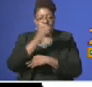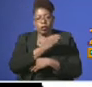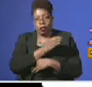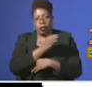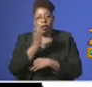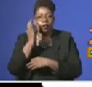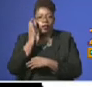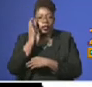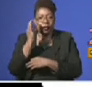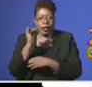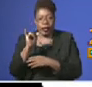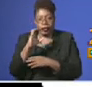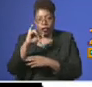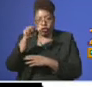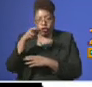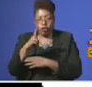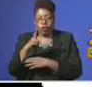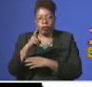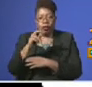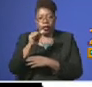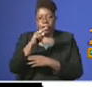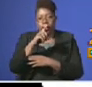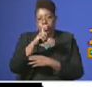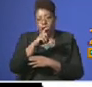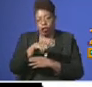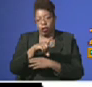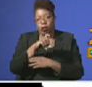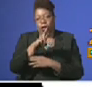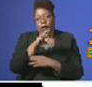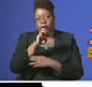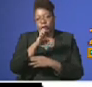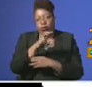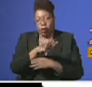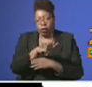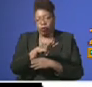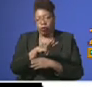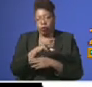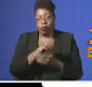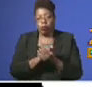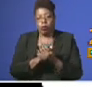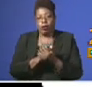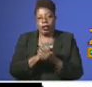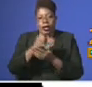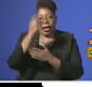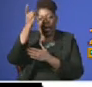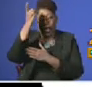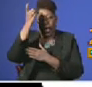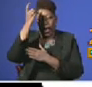Andrew, Angelo,